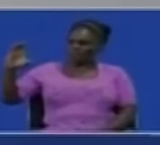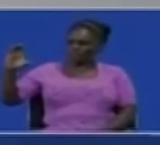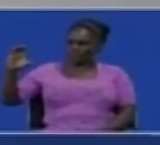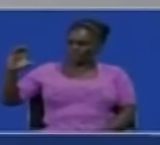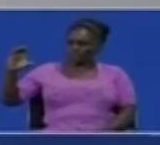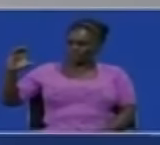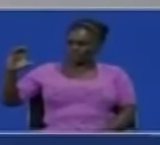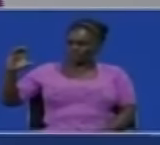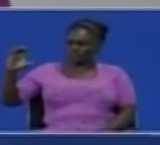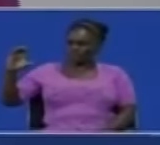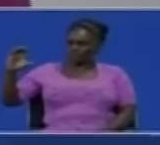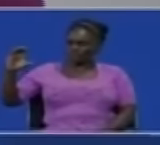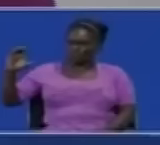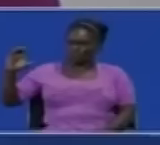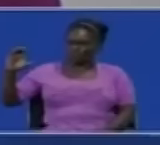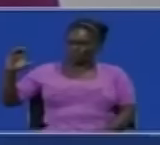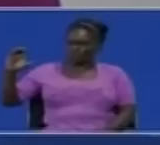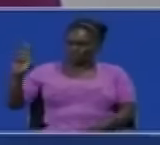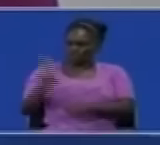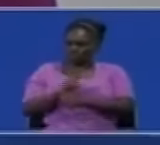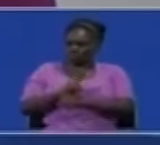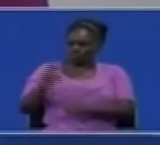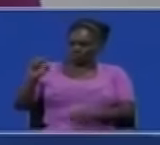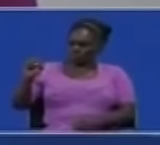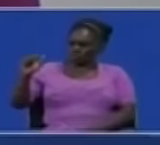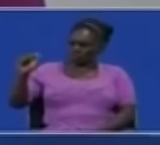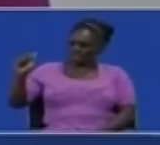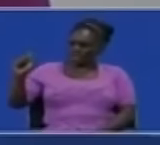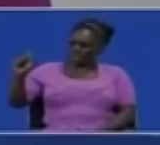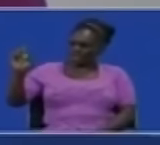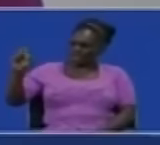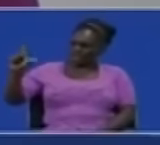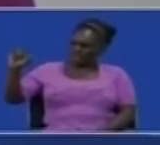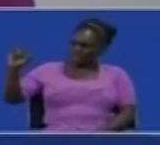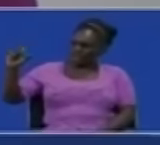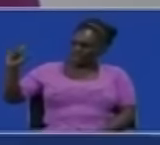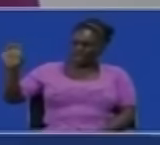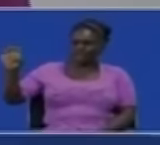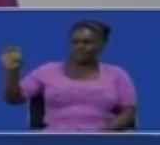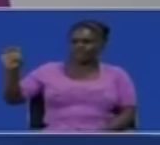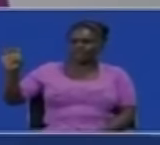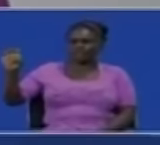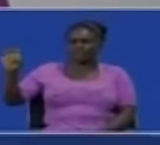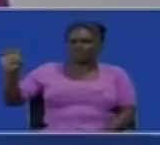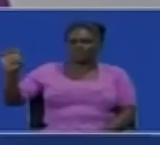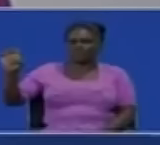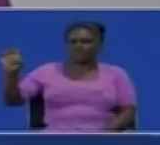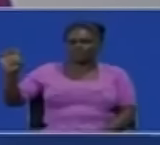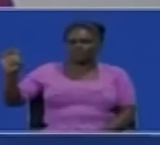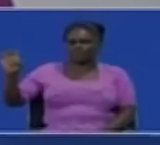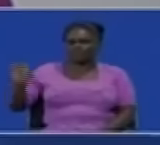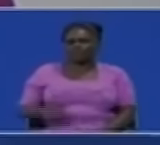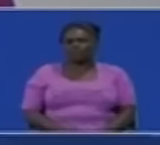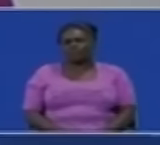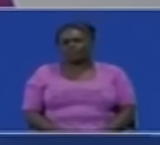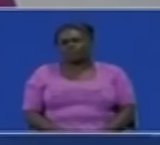Even the referendum. But the IEBC relied on satellite, especially in places where GSM network failed. And obviously Turkana, you know, a far-flung area.